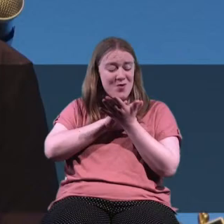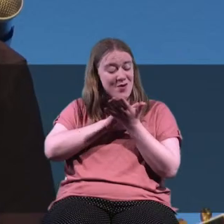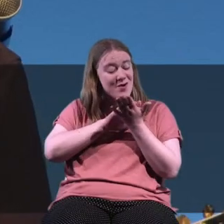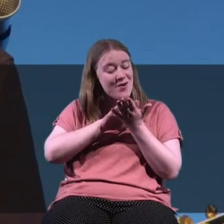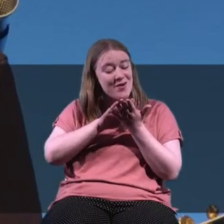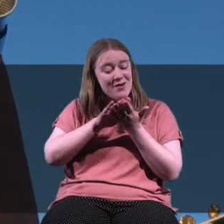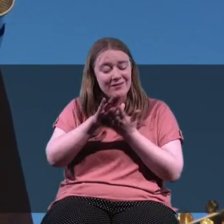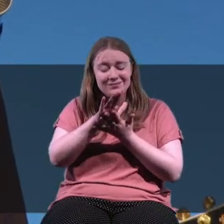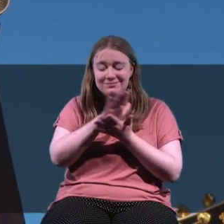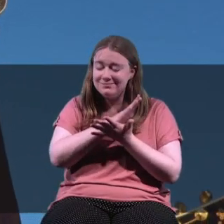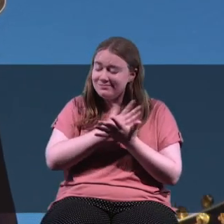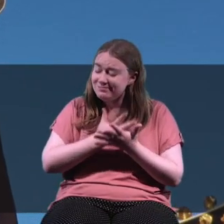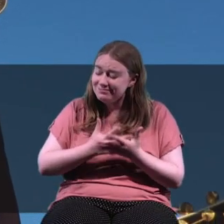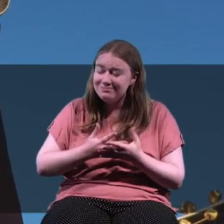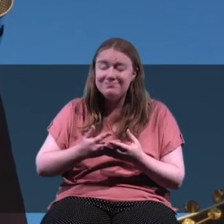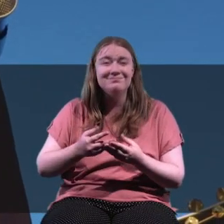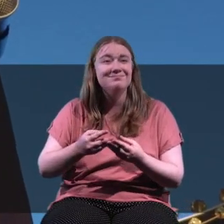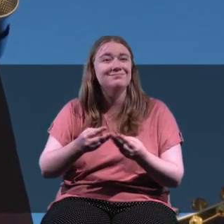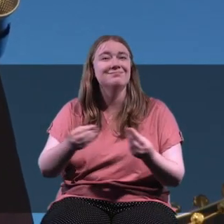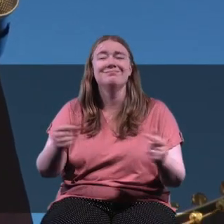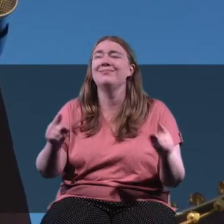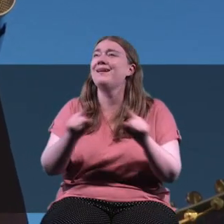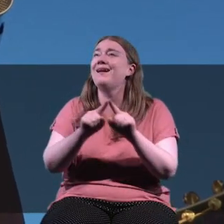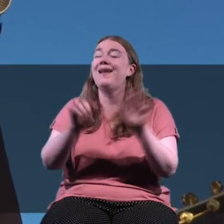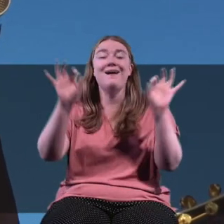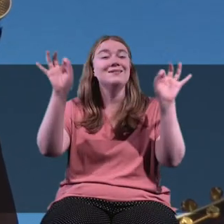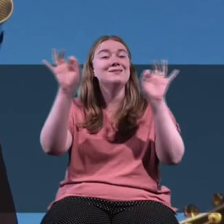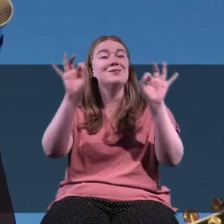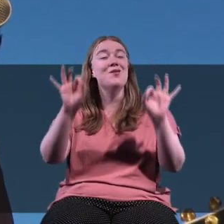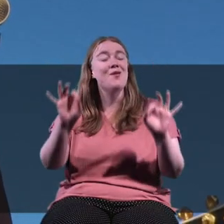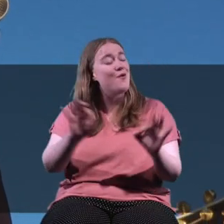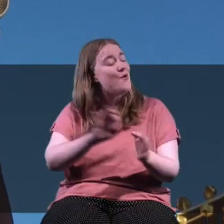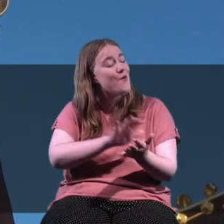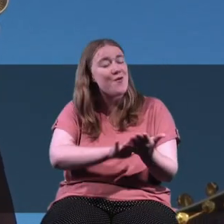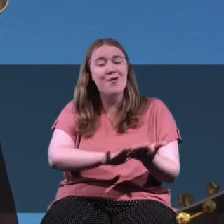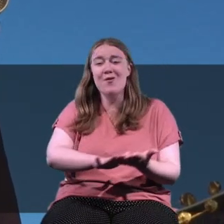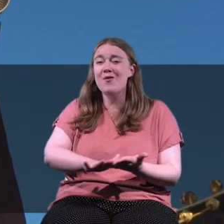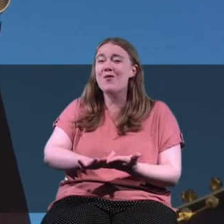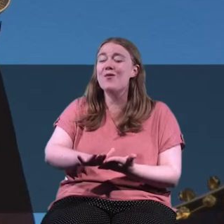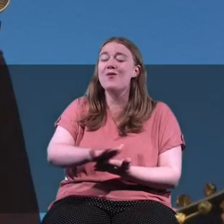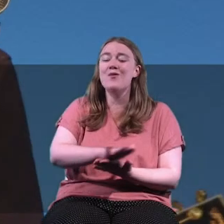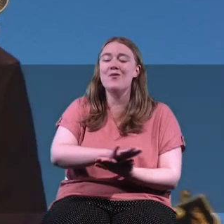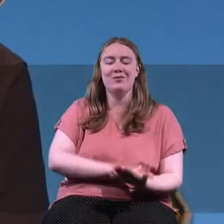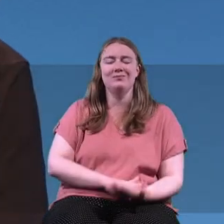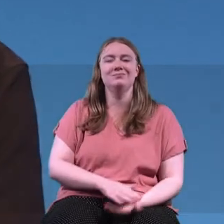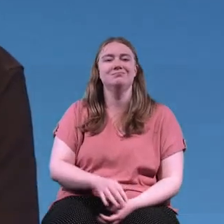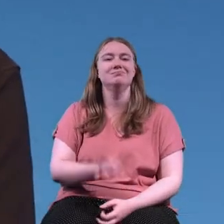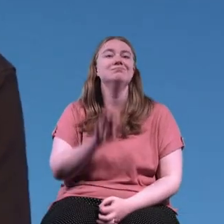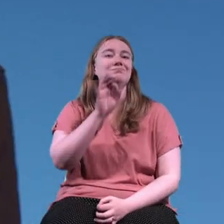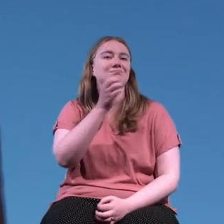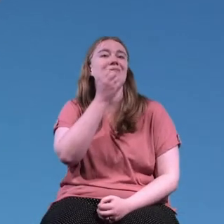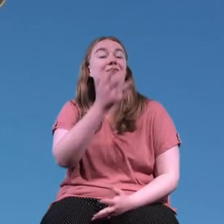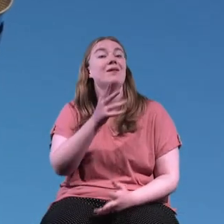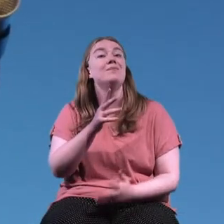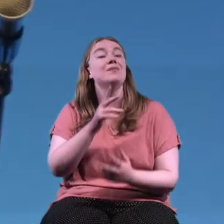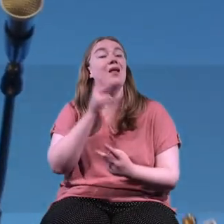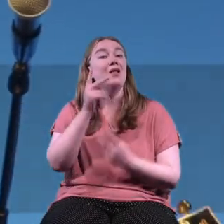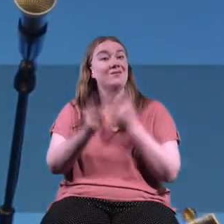them whiter than the snow. Wonderful. The verse goes like